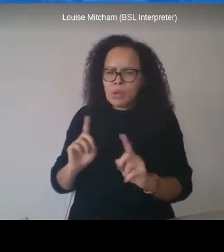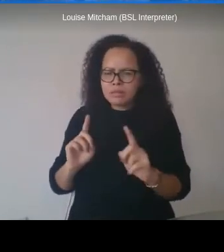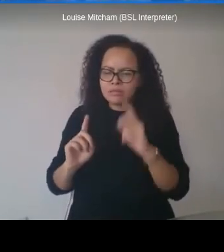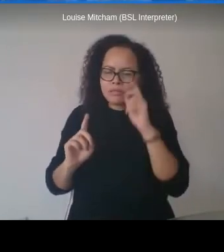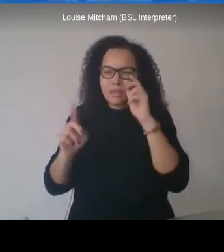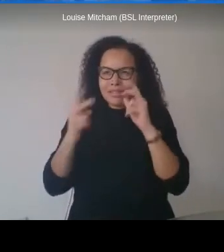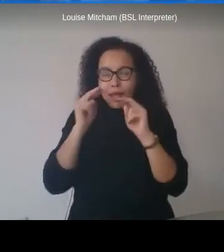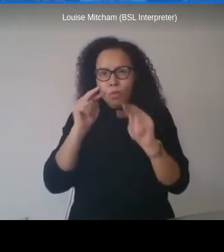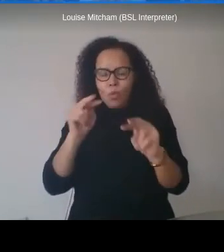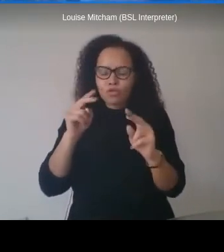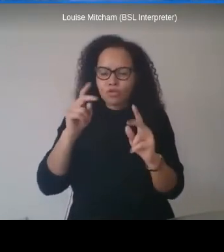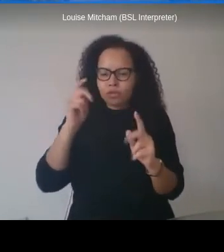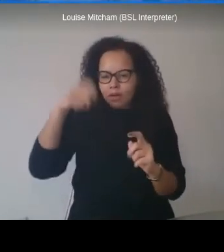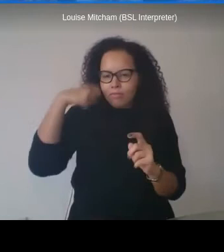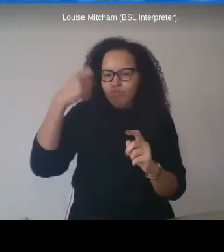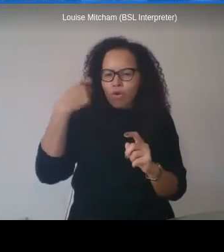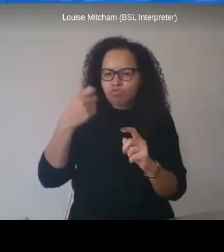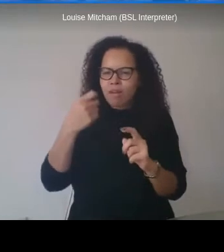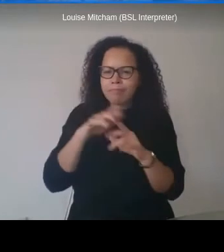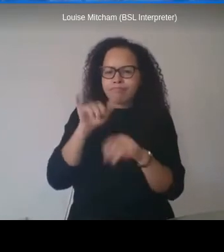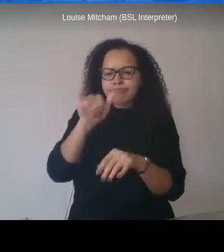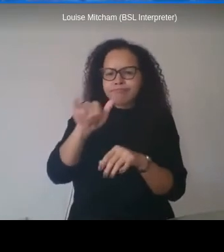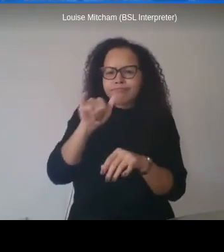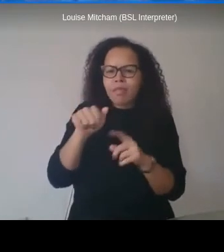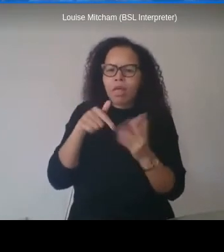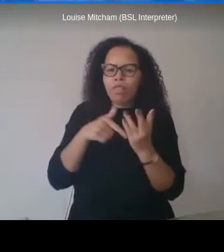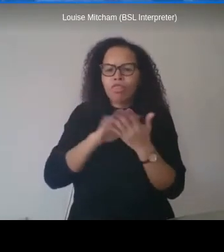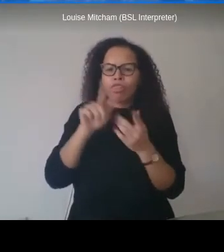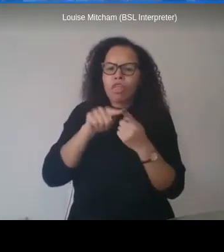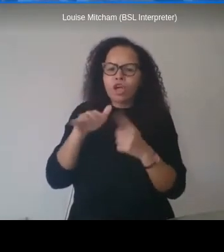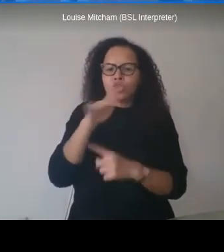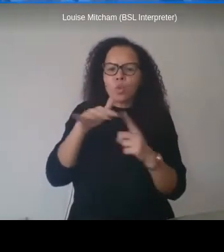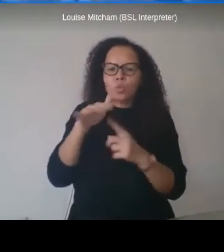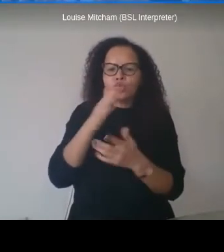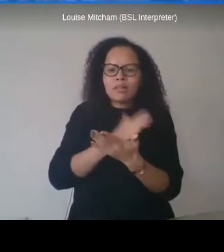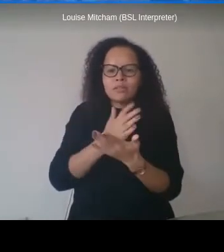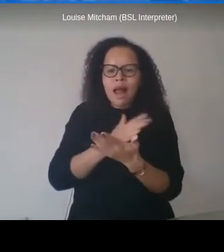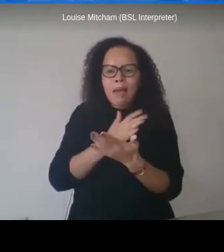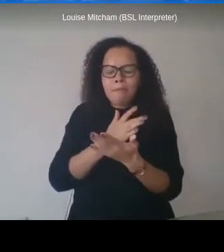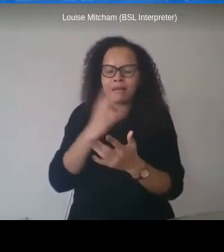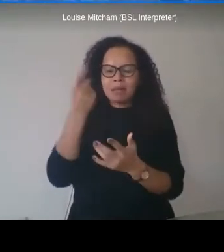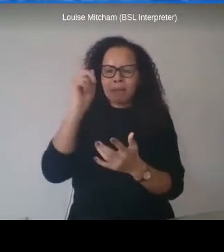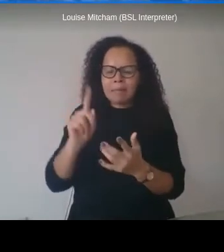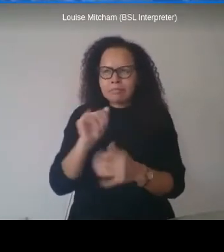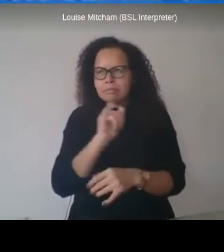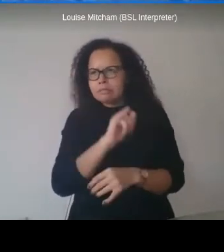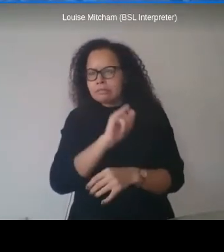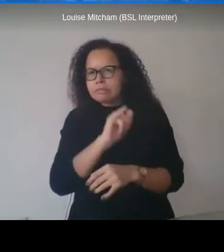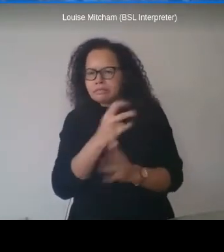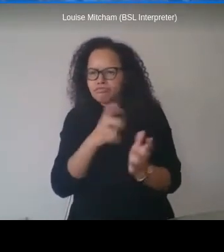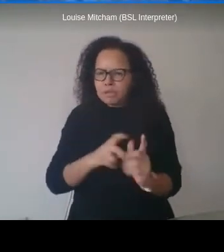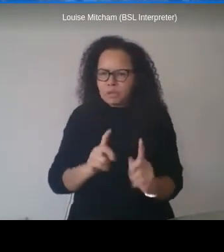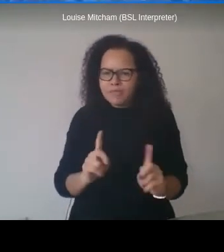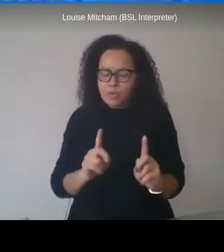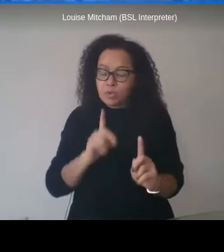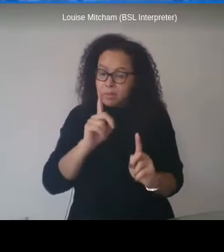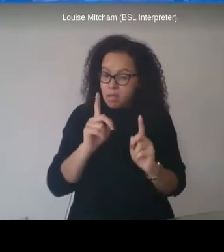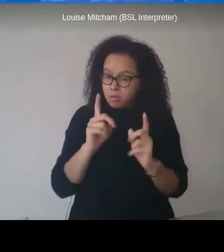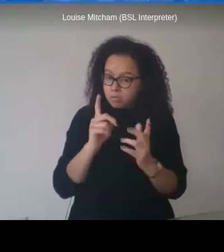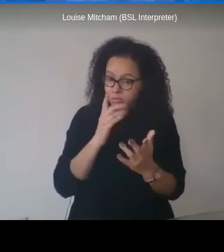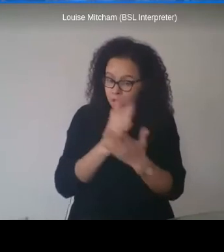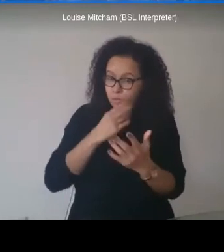Netflix recently and deleted every social media account. But what they don't seem to, what it really is and what we can do with this data